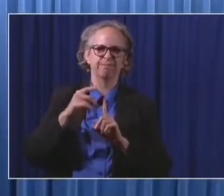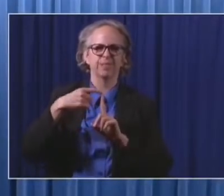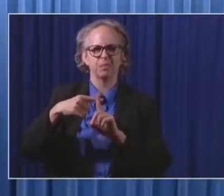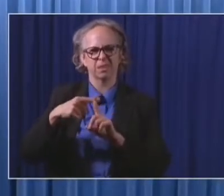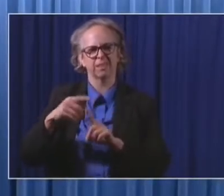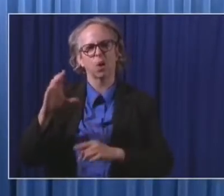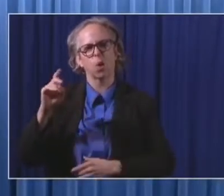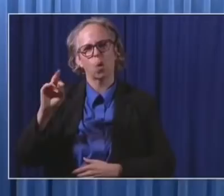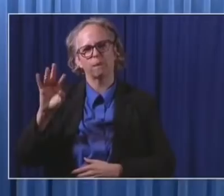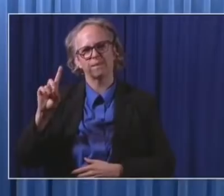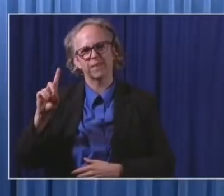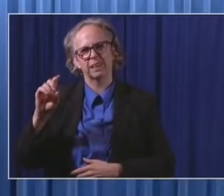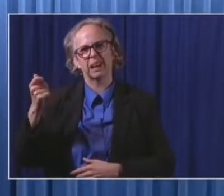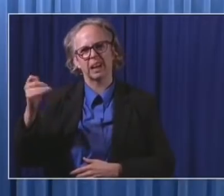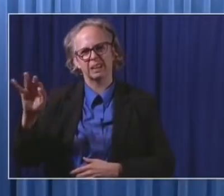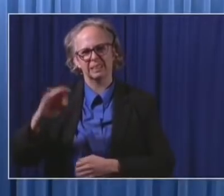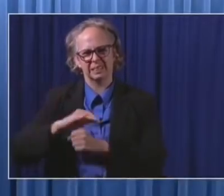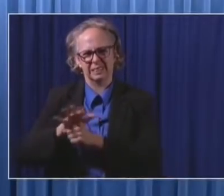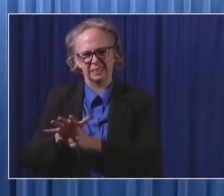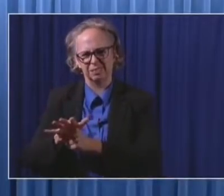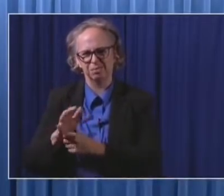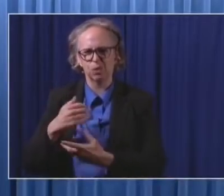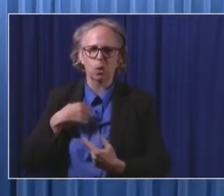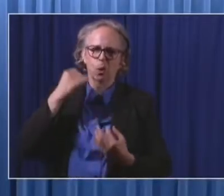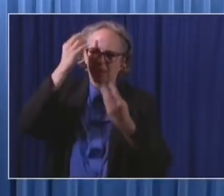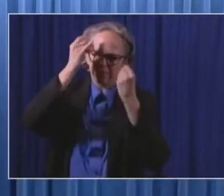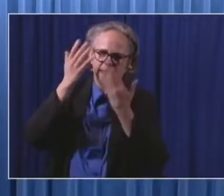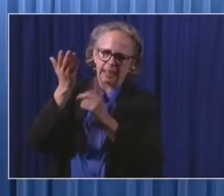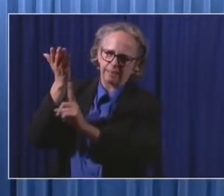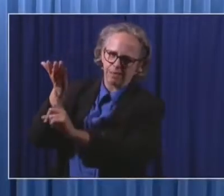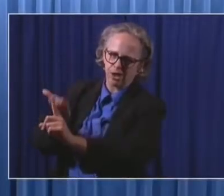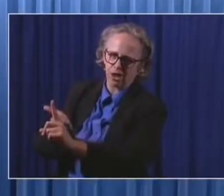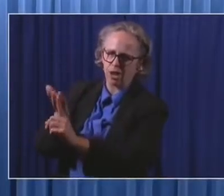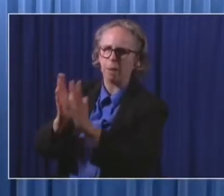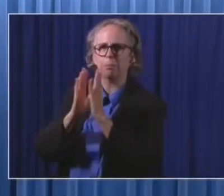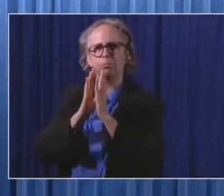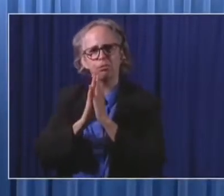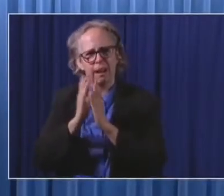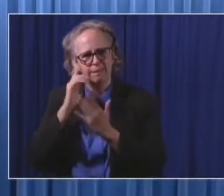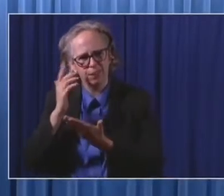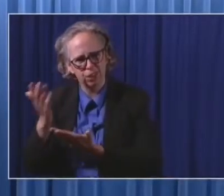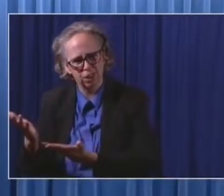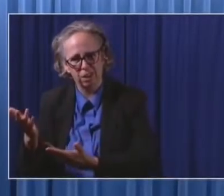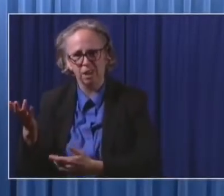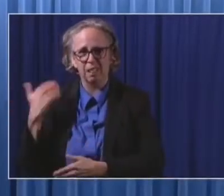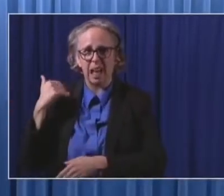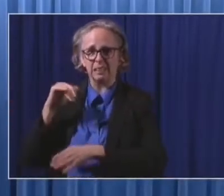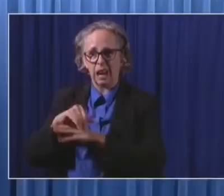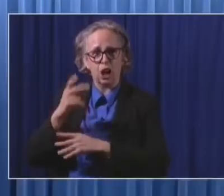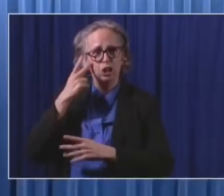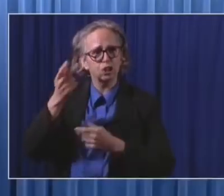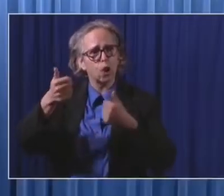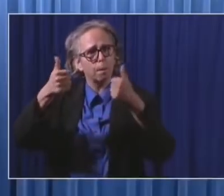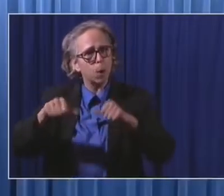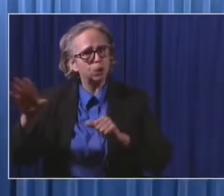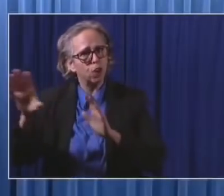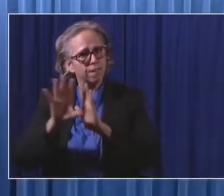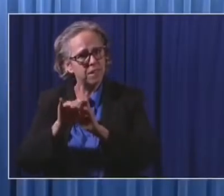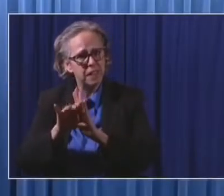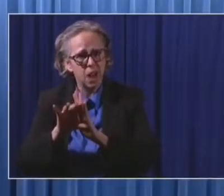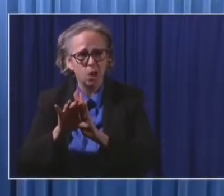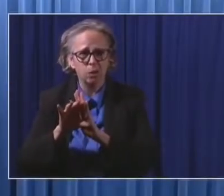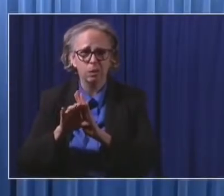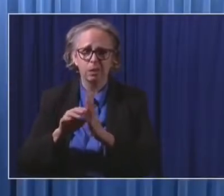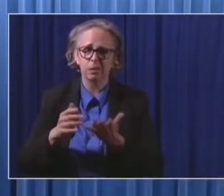tested positive for COVID-19. We are thinking of her, and she is certainly in her